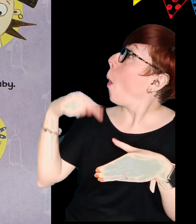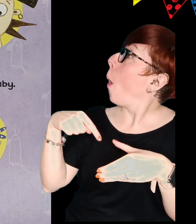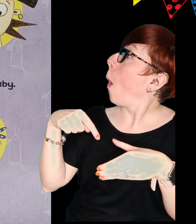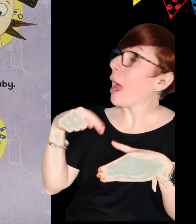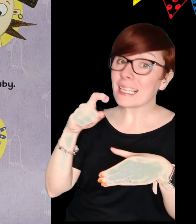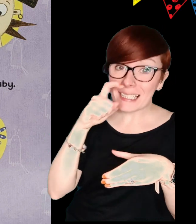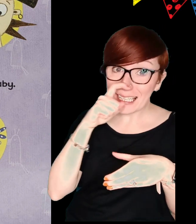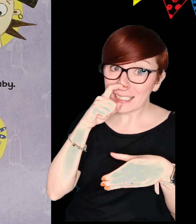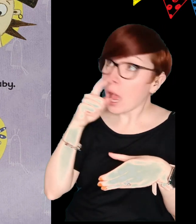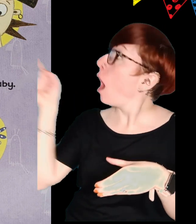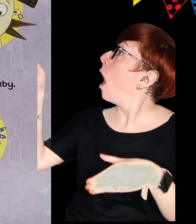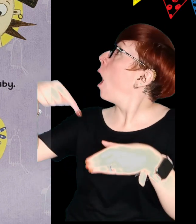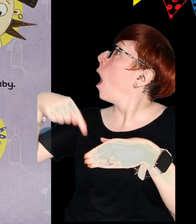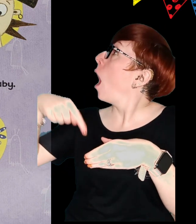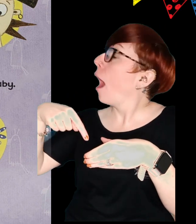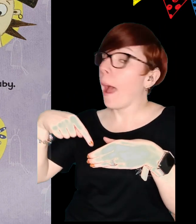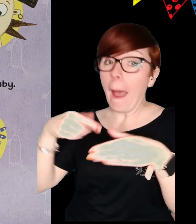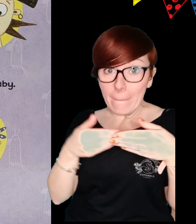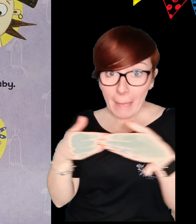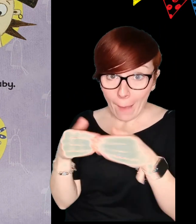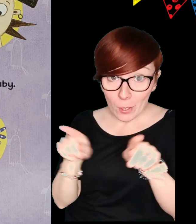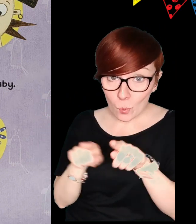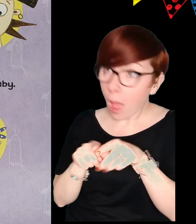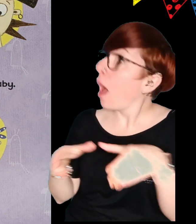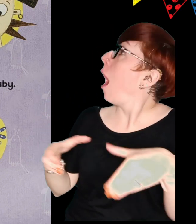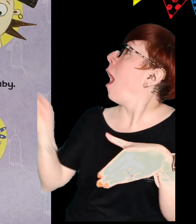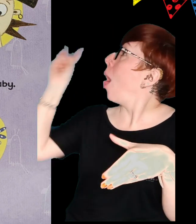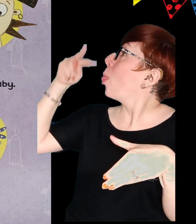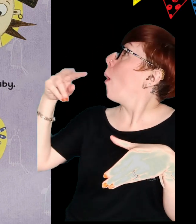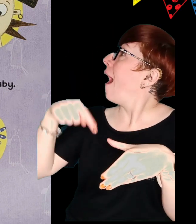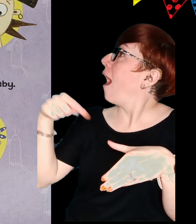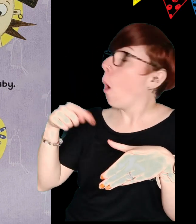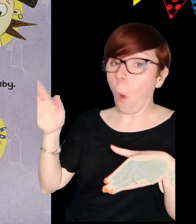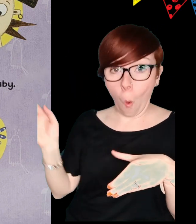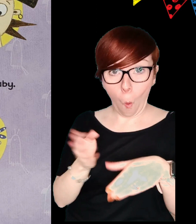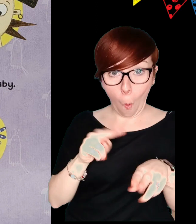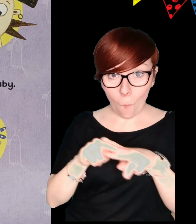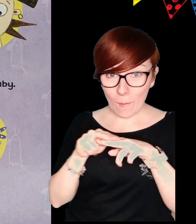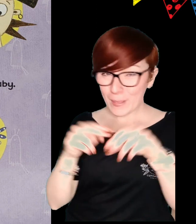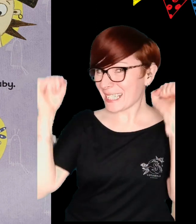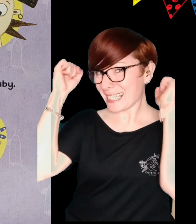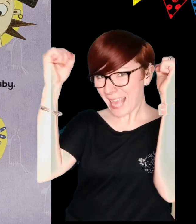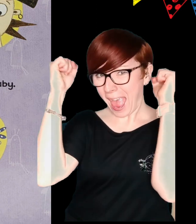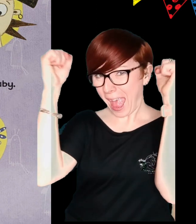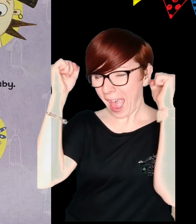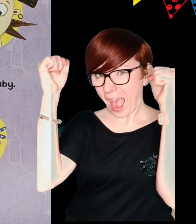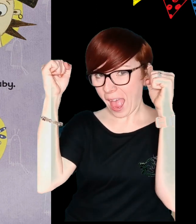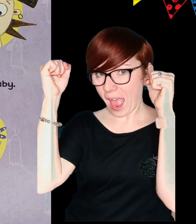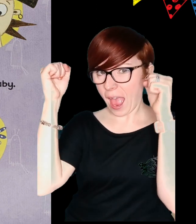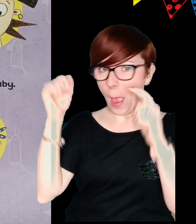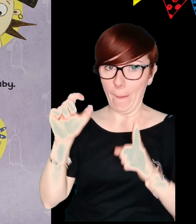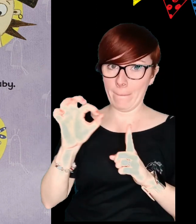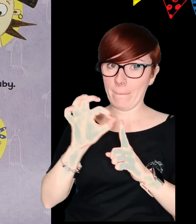daddy, he shows his big sister, and even baby. How they all cheer!